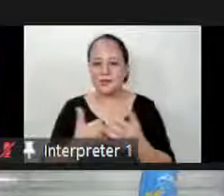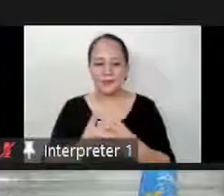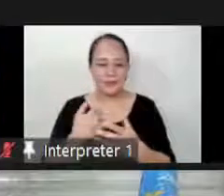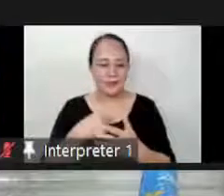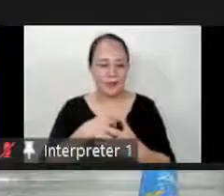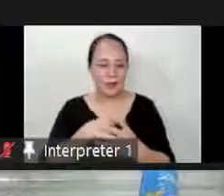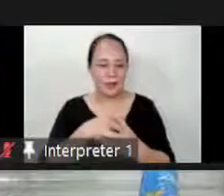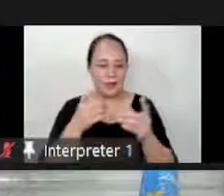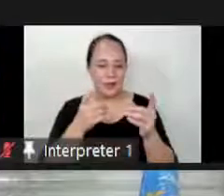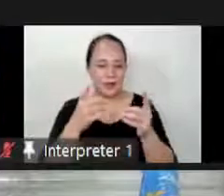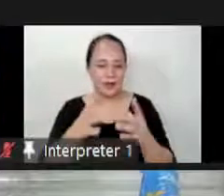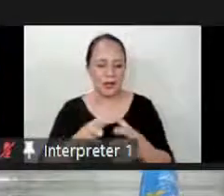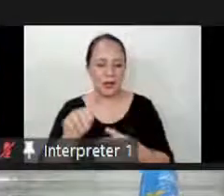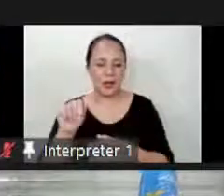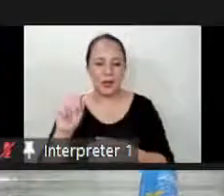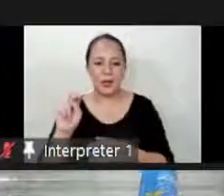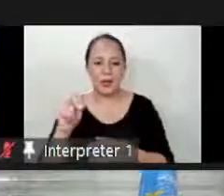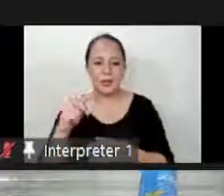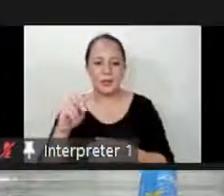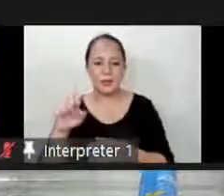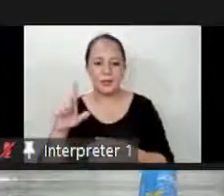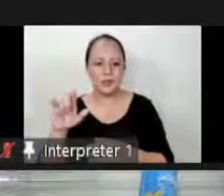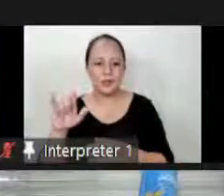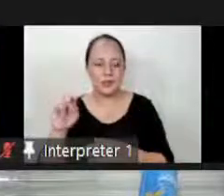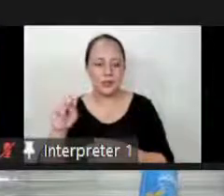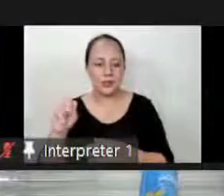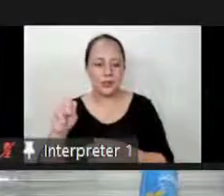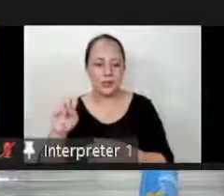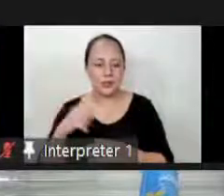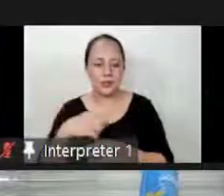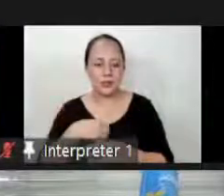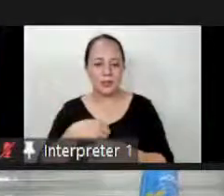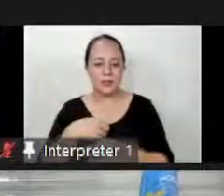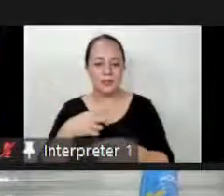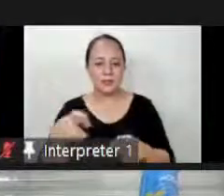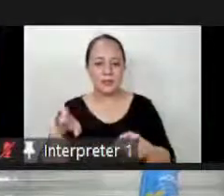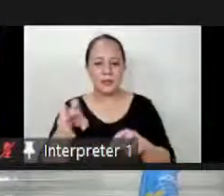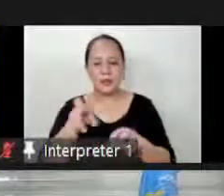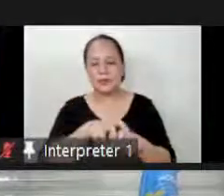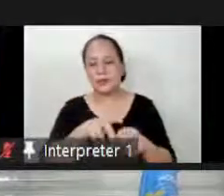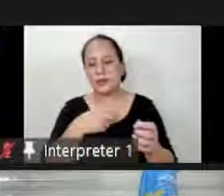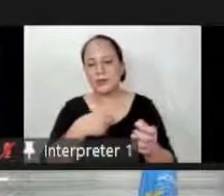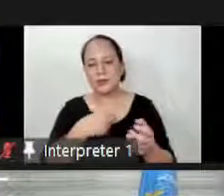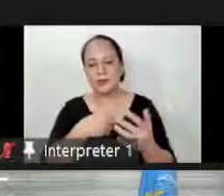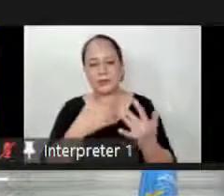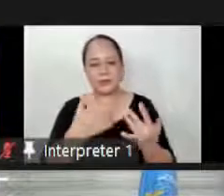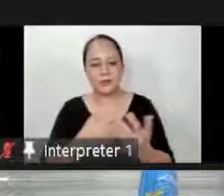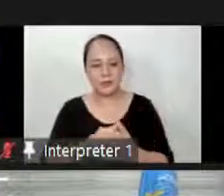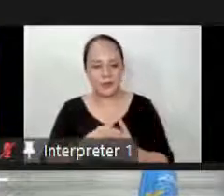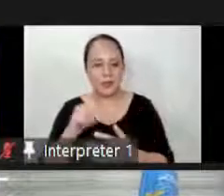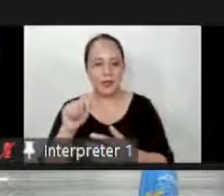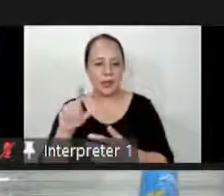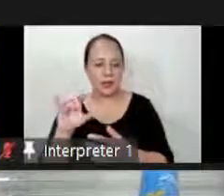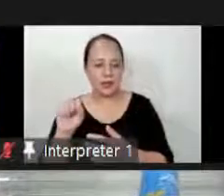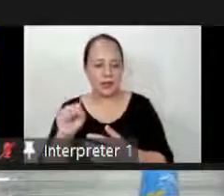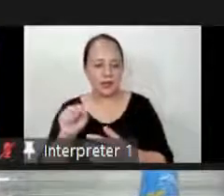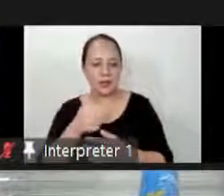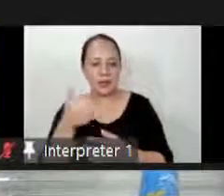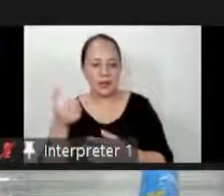our Director Angeline Del Mundo, Director of the Malasakit Program Office, and Ms. Alison Umanda. We also